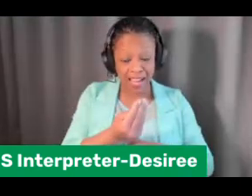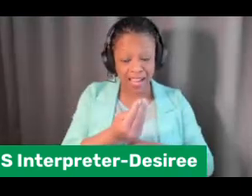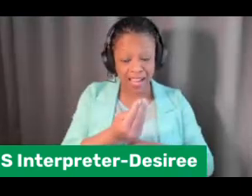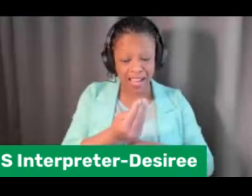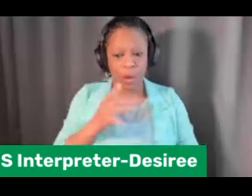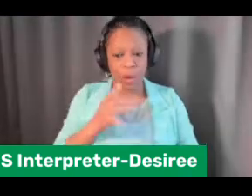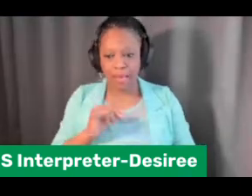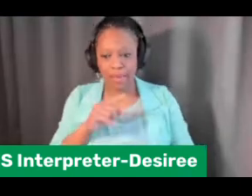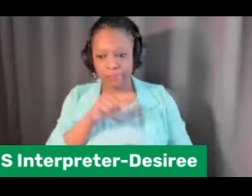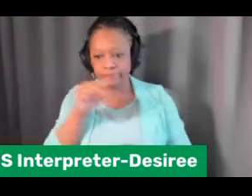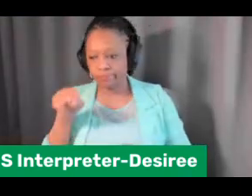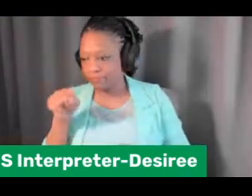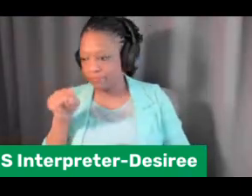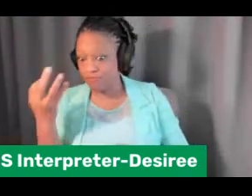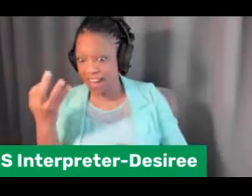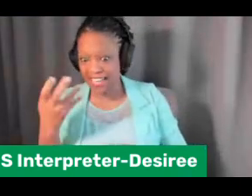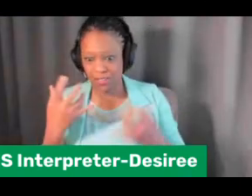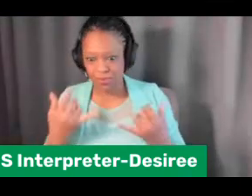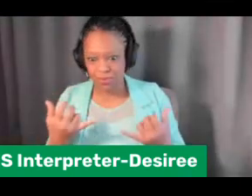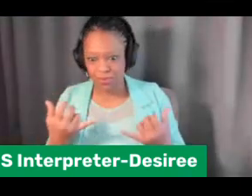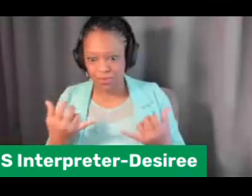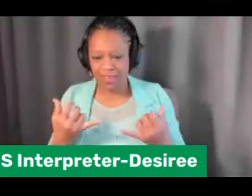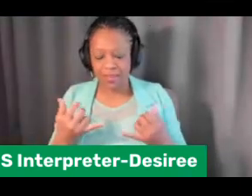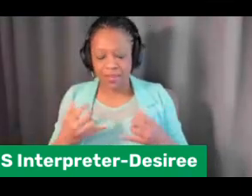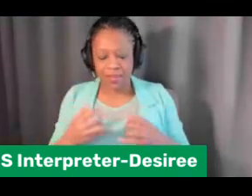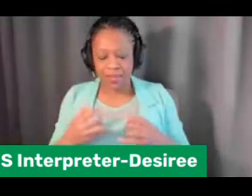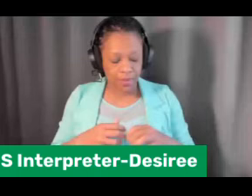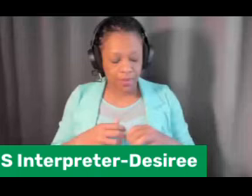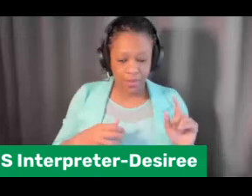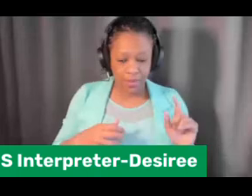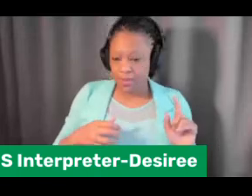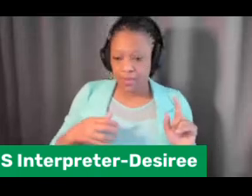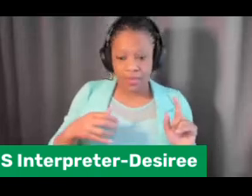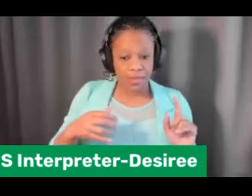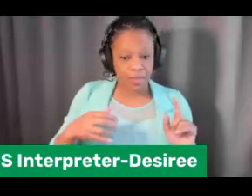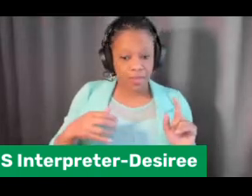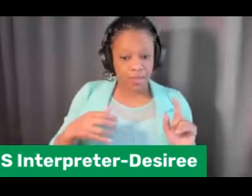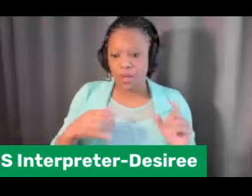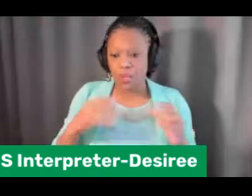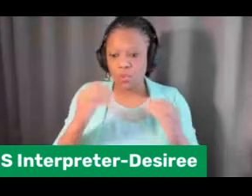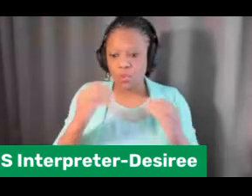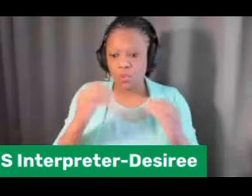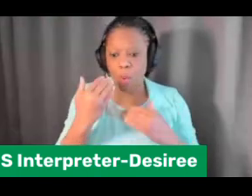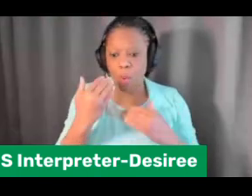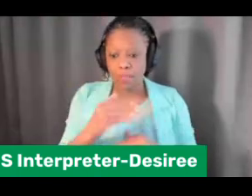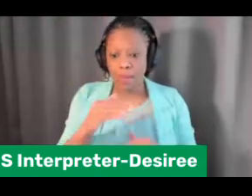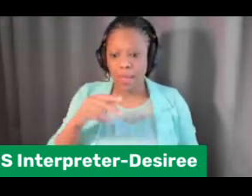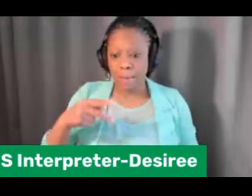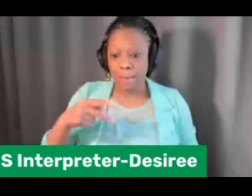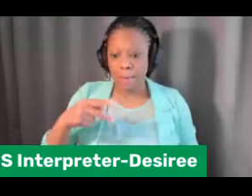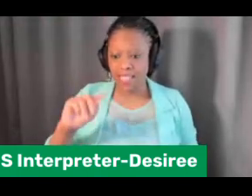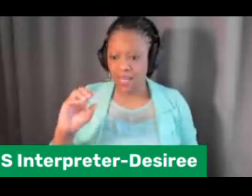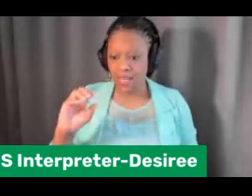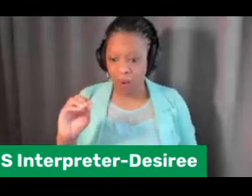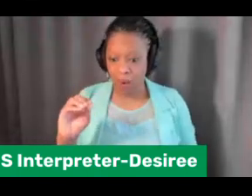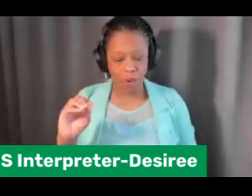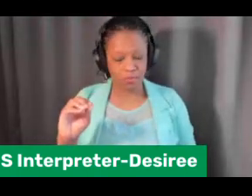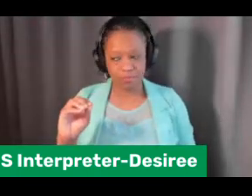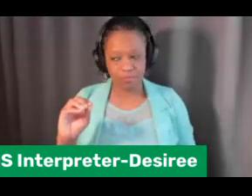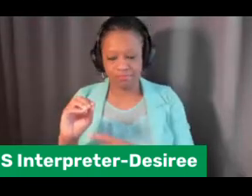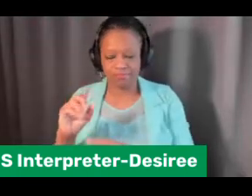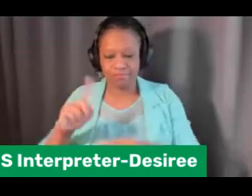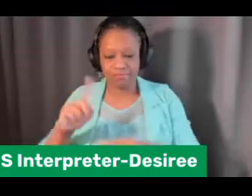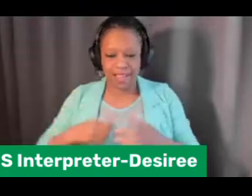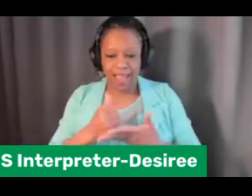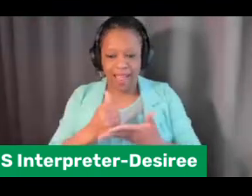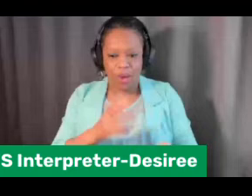Unlimited PTO does little to navigate that, to do something about that. And so centering healing might